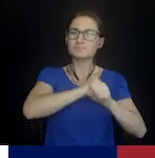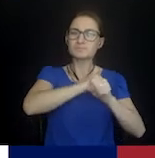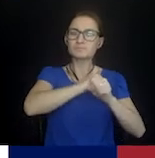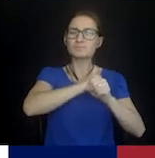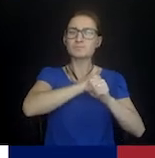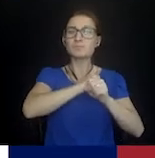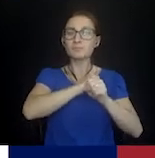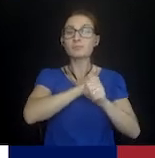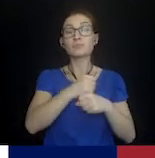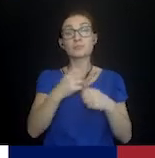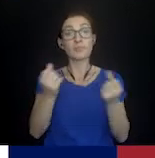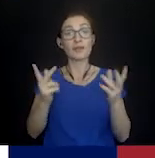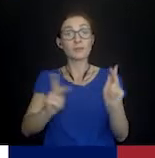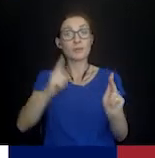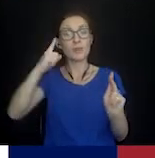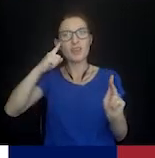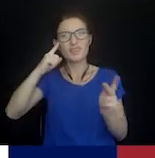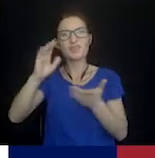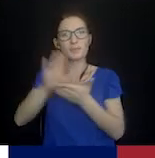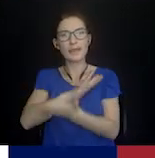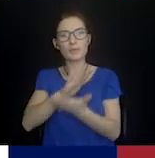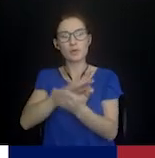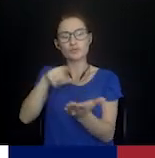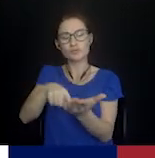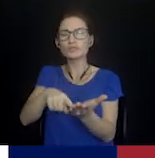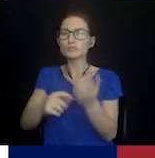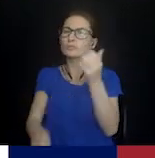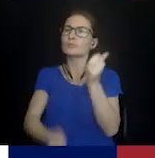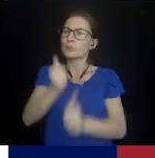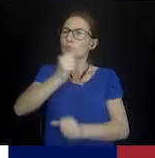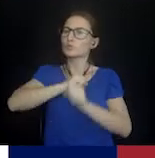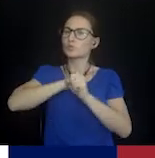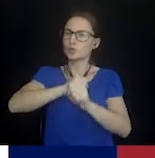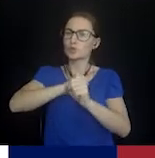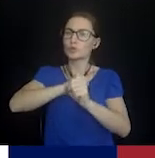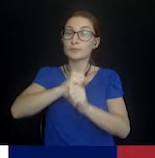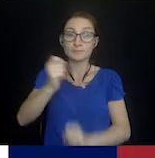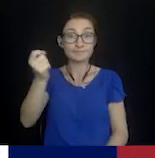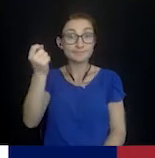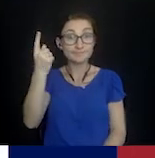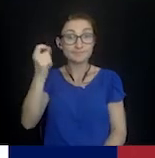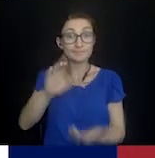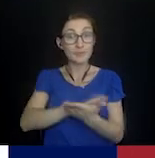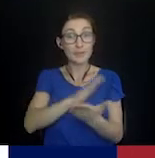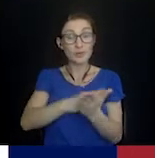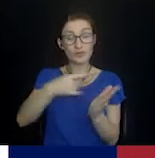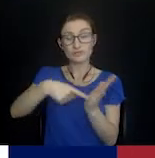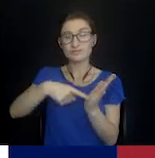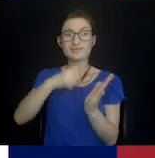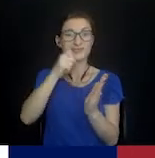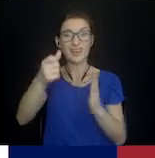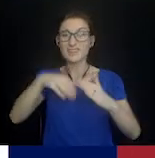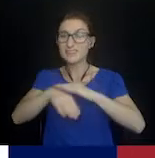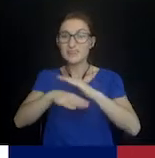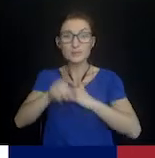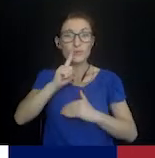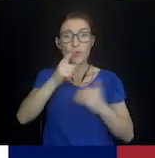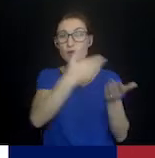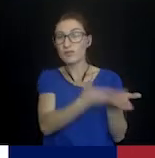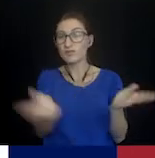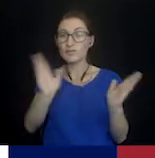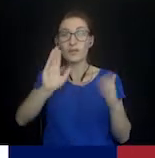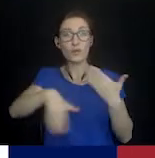a belief that paper ballots tend to be the most secure form of voting. However, paper is not accessible for everyone with a